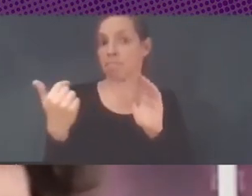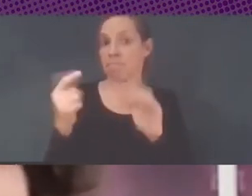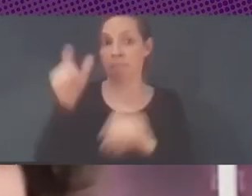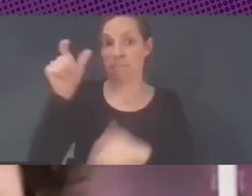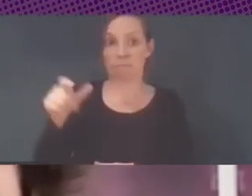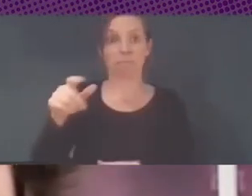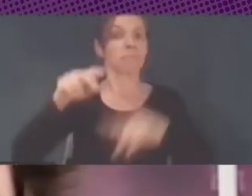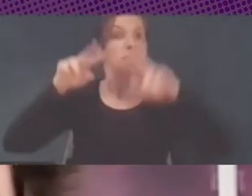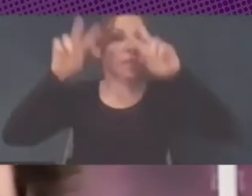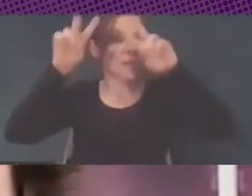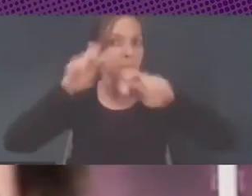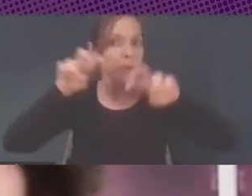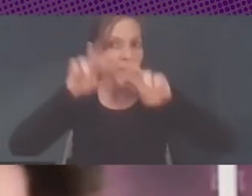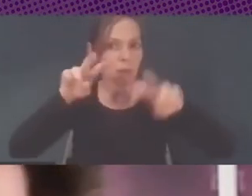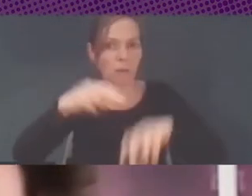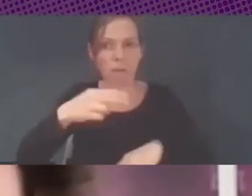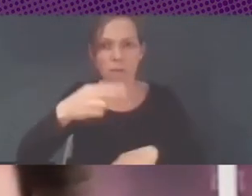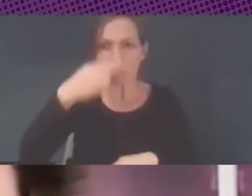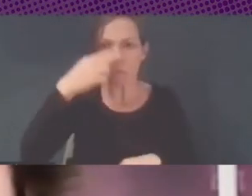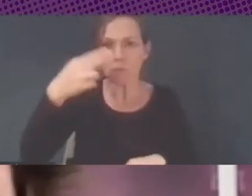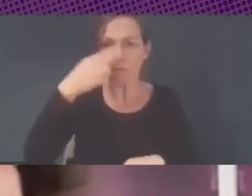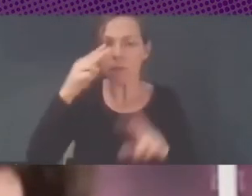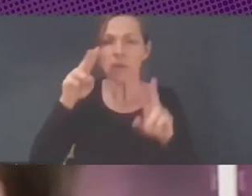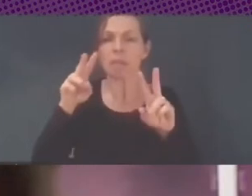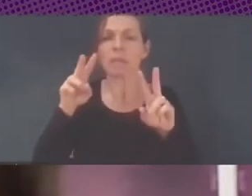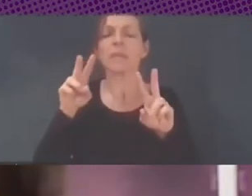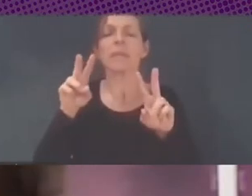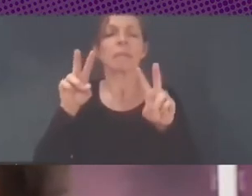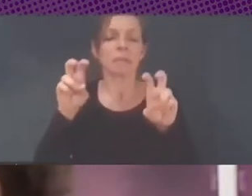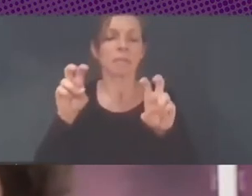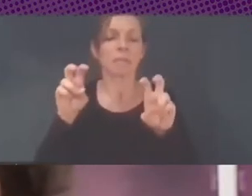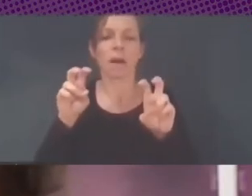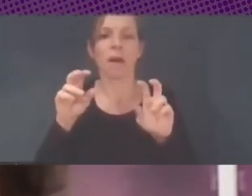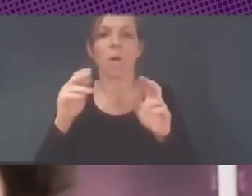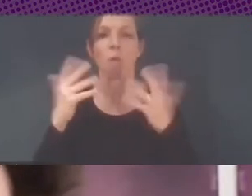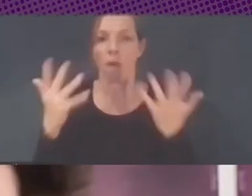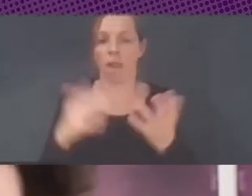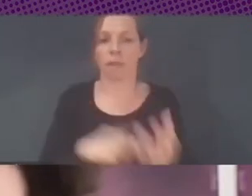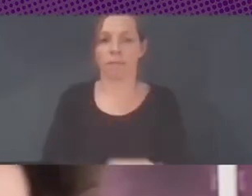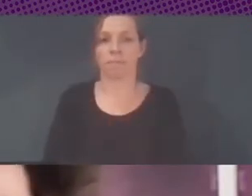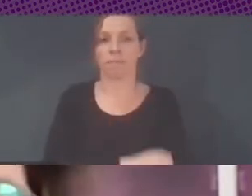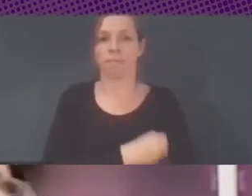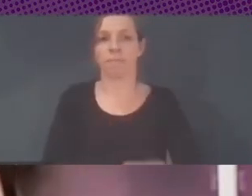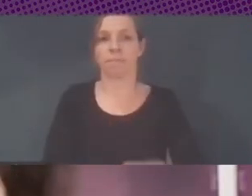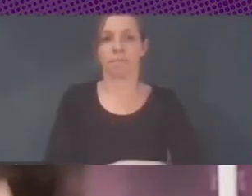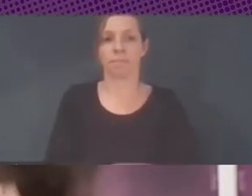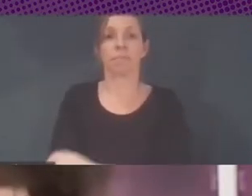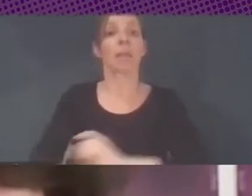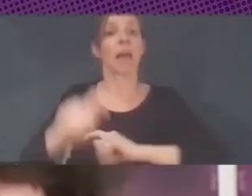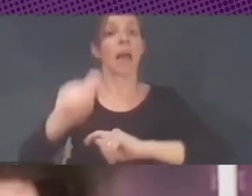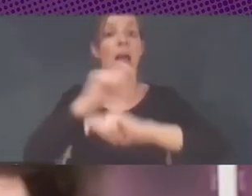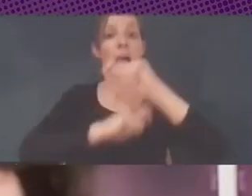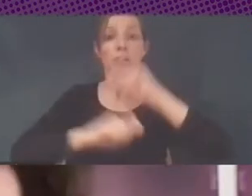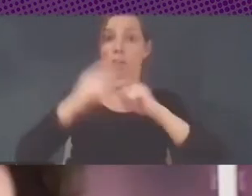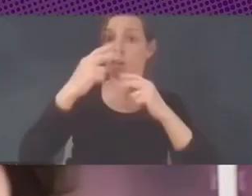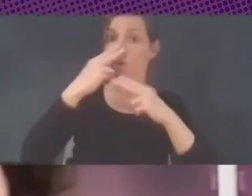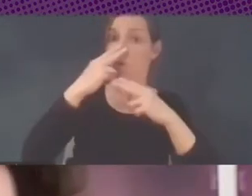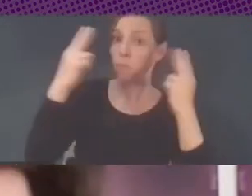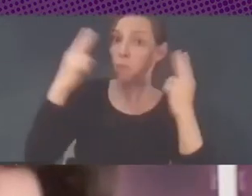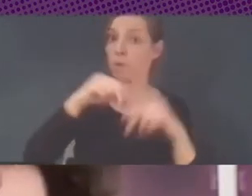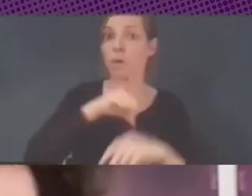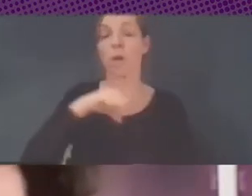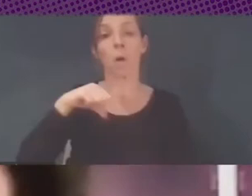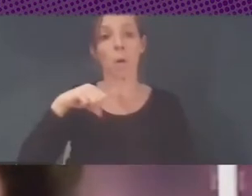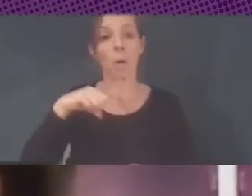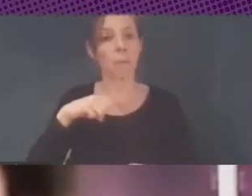public private partnerships that here in Spain we have we have seen very recent with the next generation